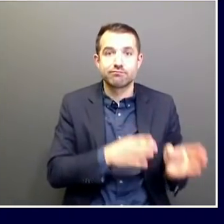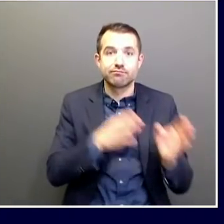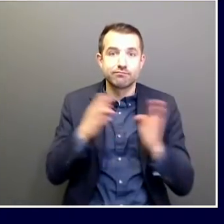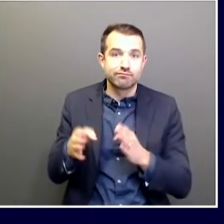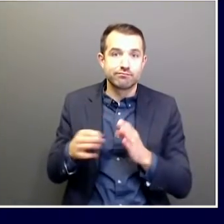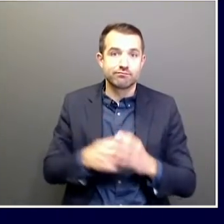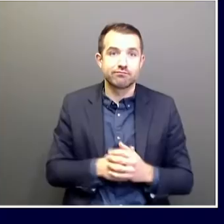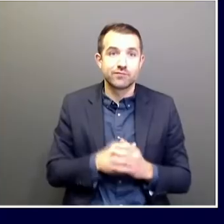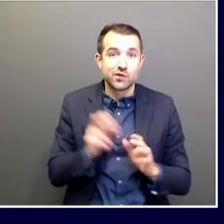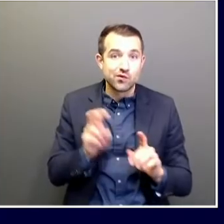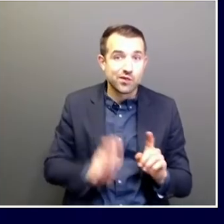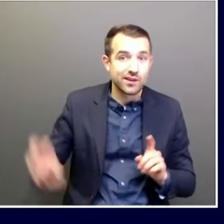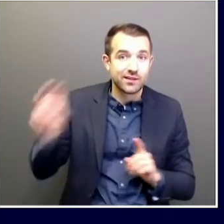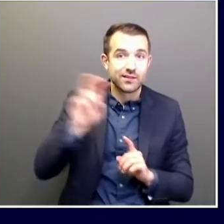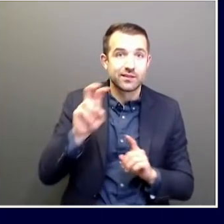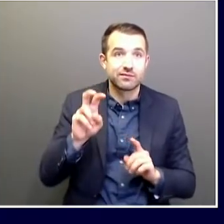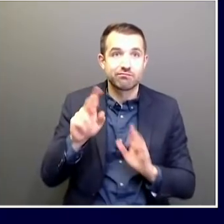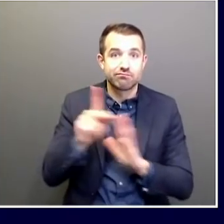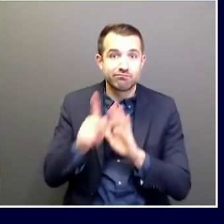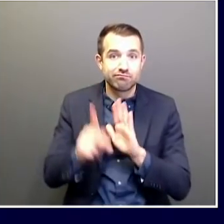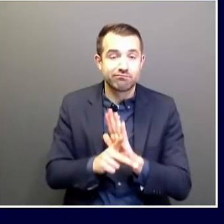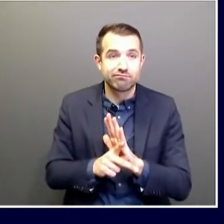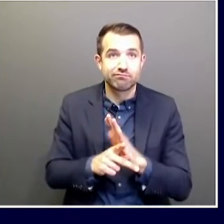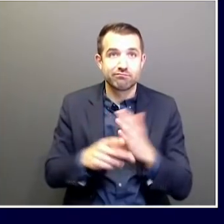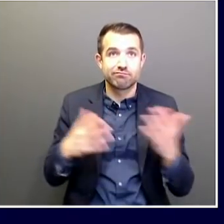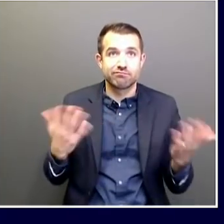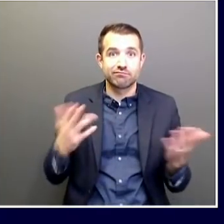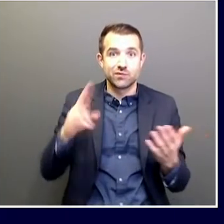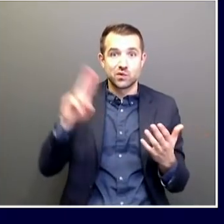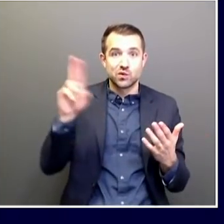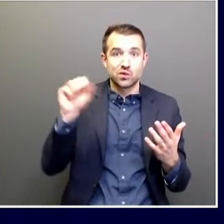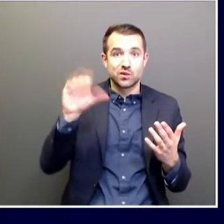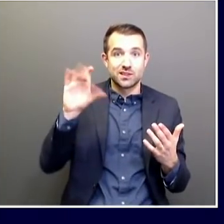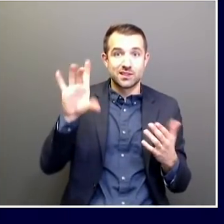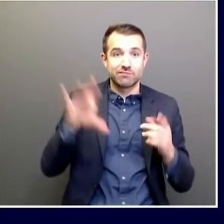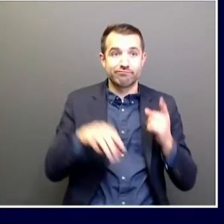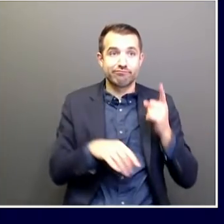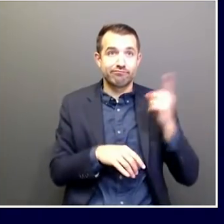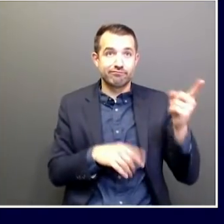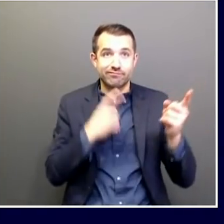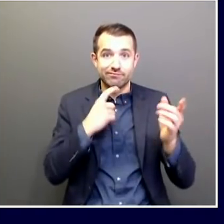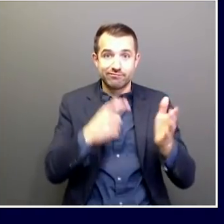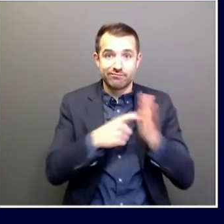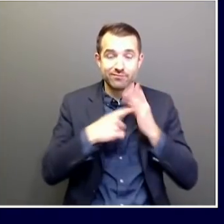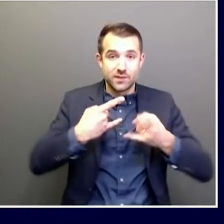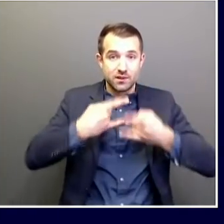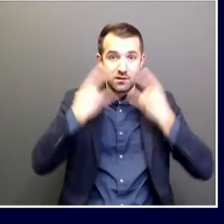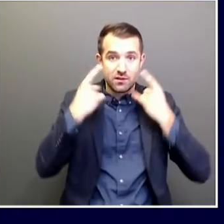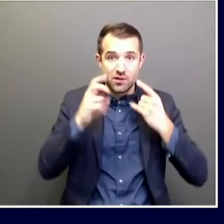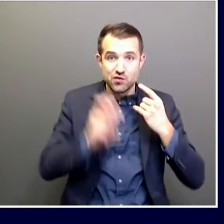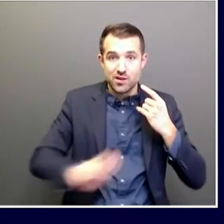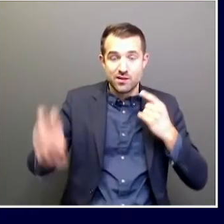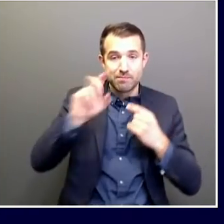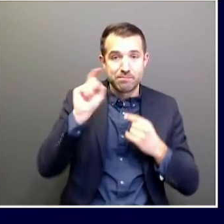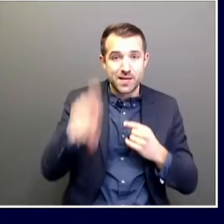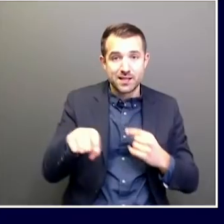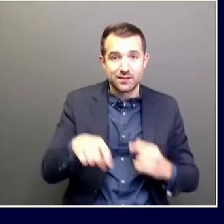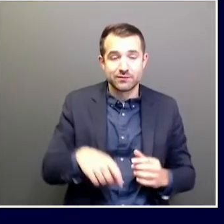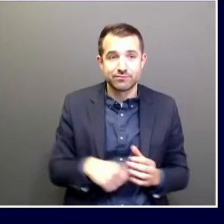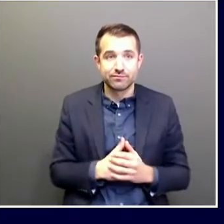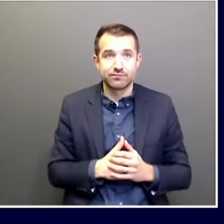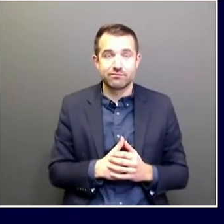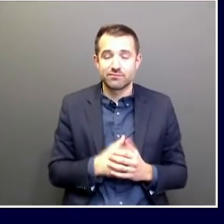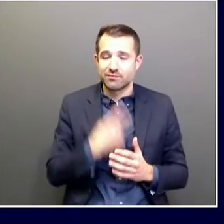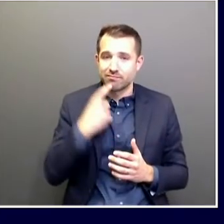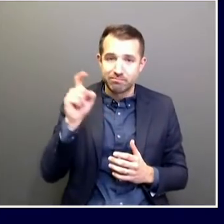CDC maintains a requirement that when people are traveling, that they wear face coverings. How do we begin to adapt to a